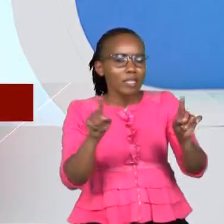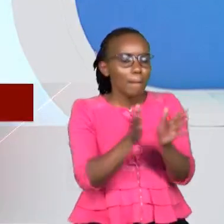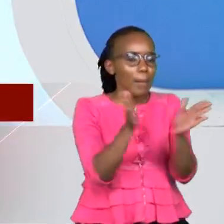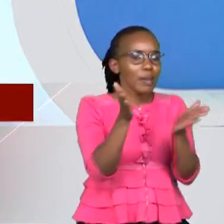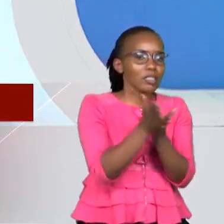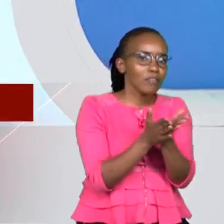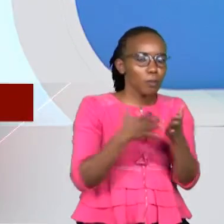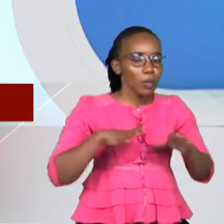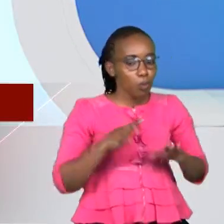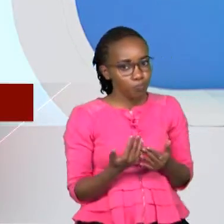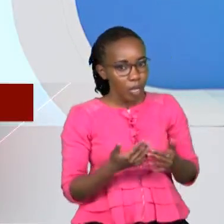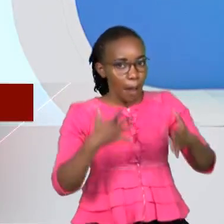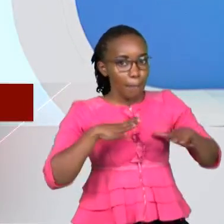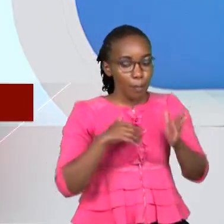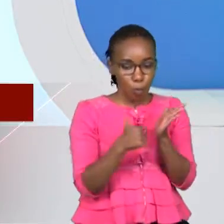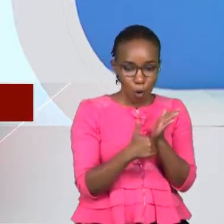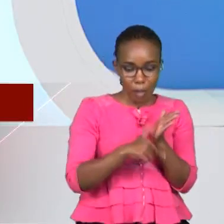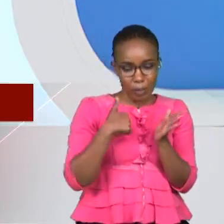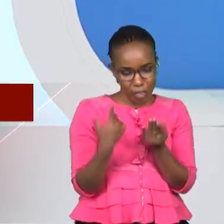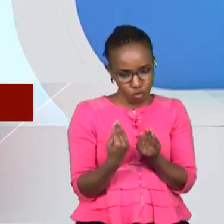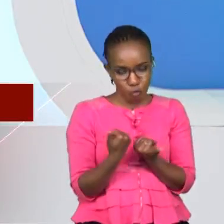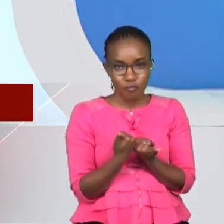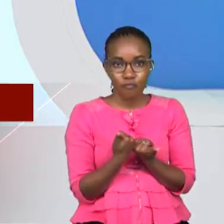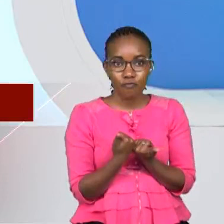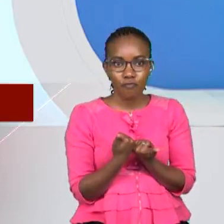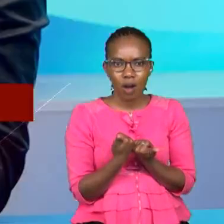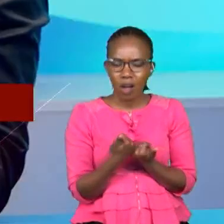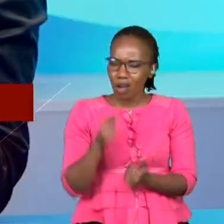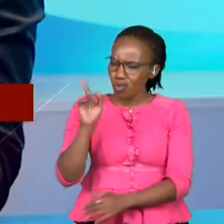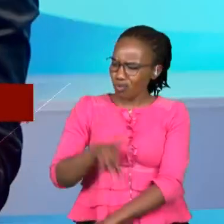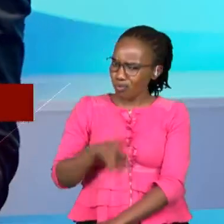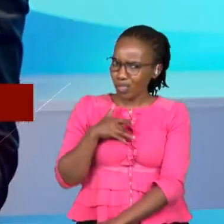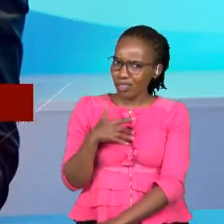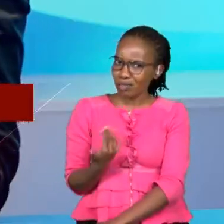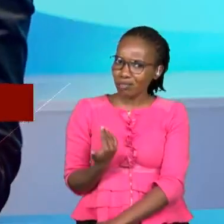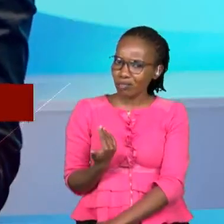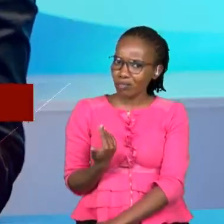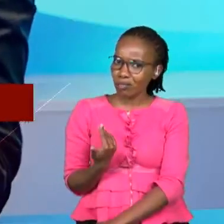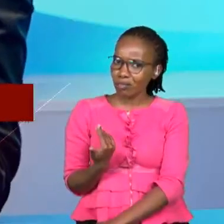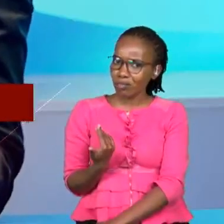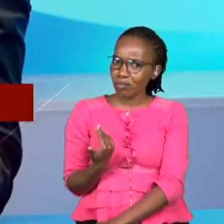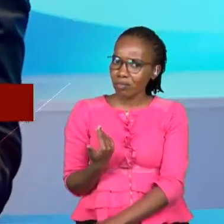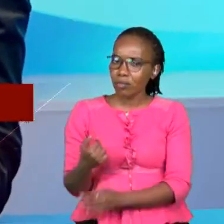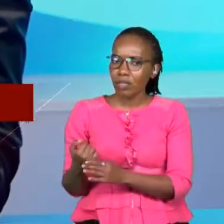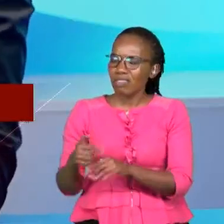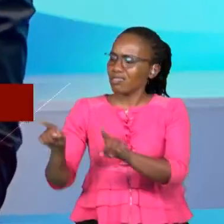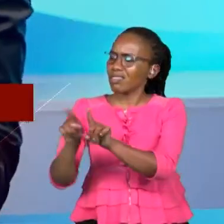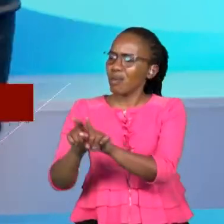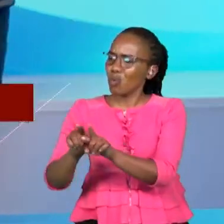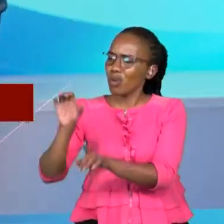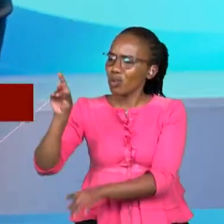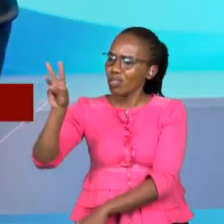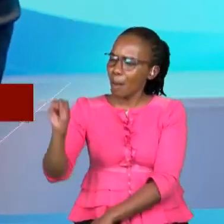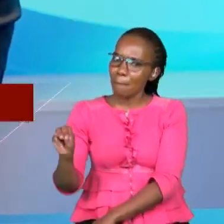the people's problems are what I'm going to solve. Are the people's problems. Don't you feel that you're going to be assimilated into the ideologies of ODM? I don't think